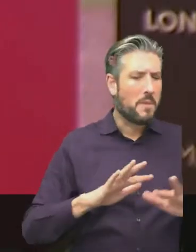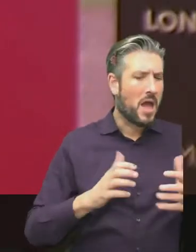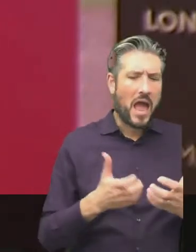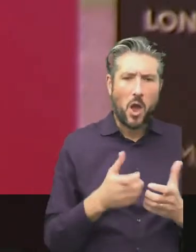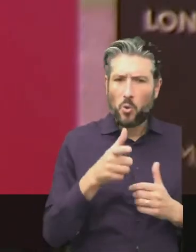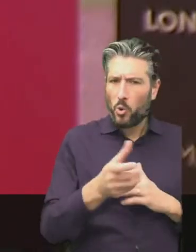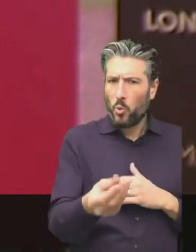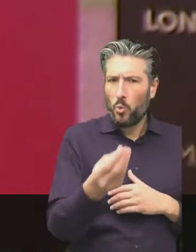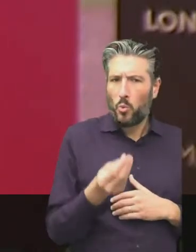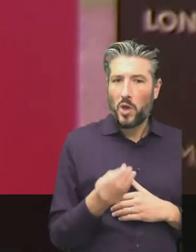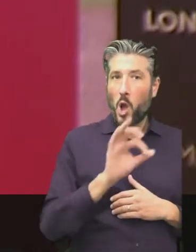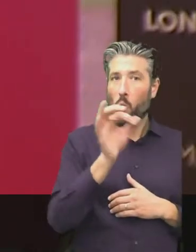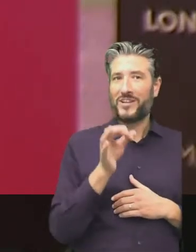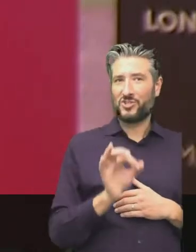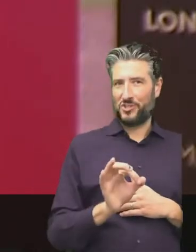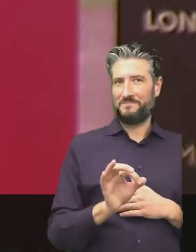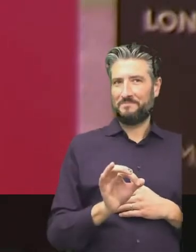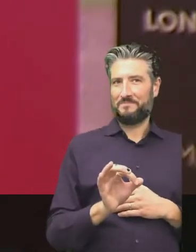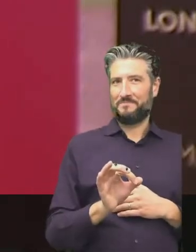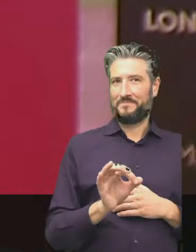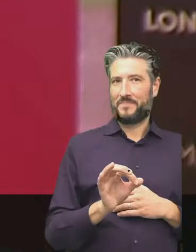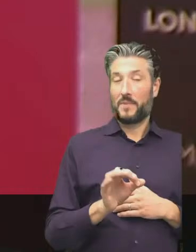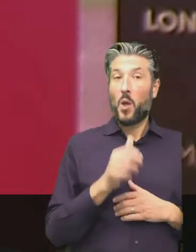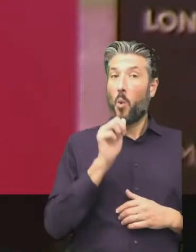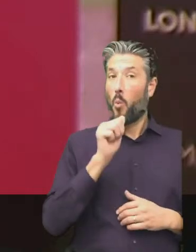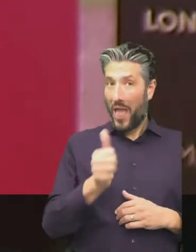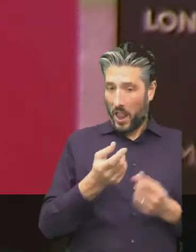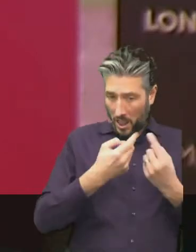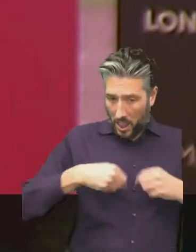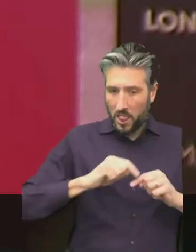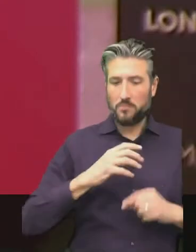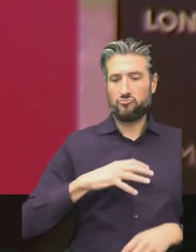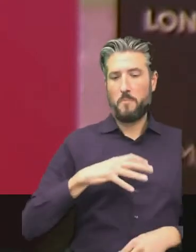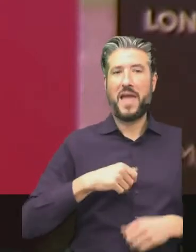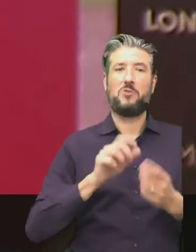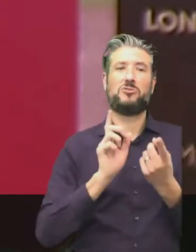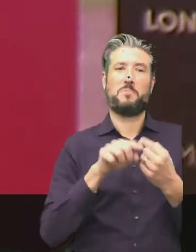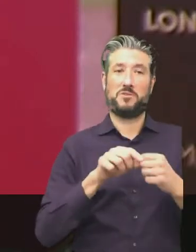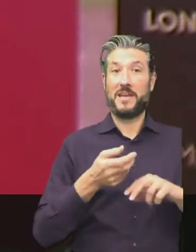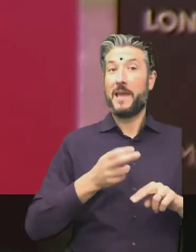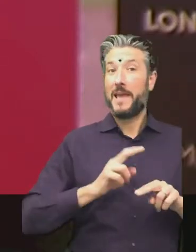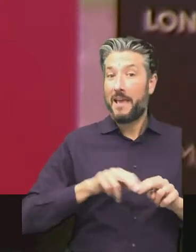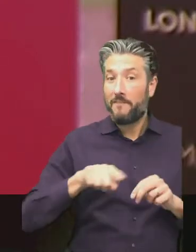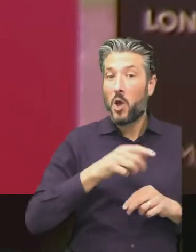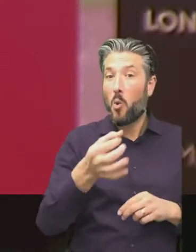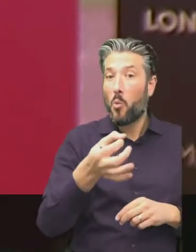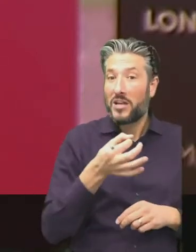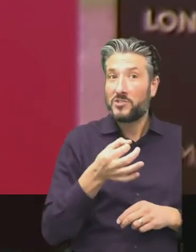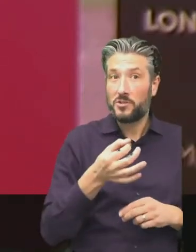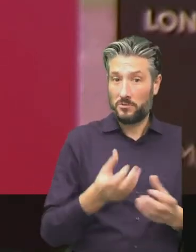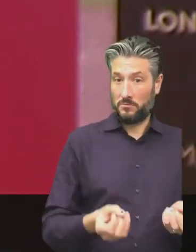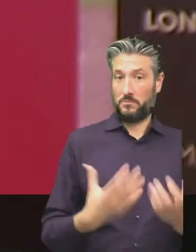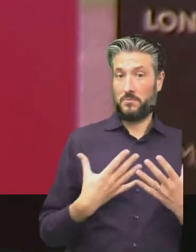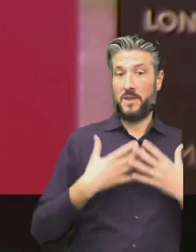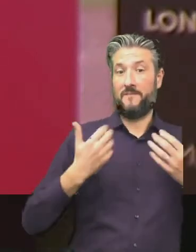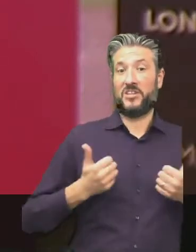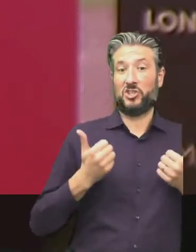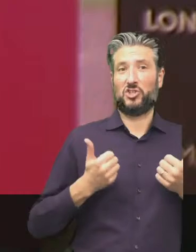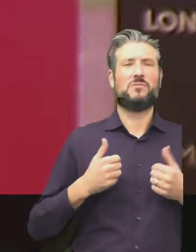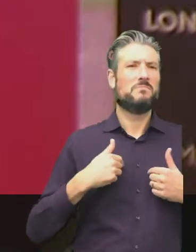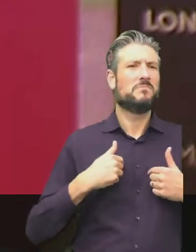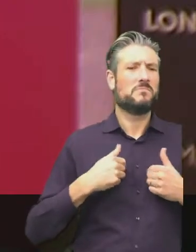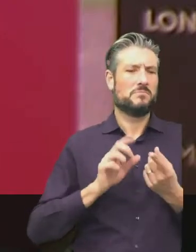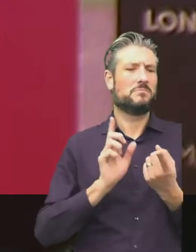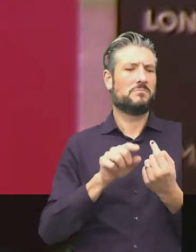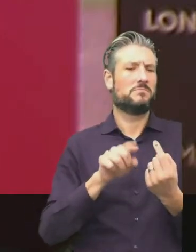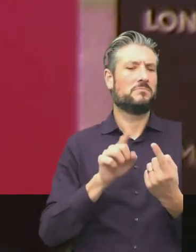said, there will be response coming through if you did have a question for tonight. May I wish everyone good